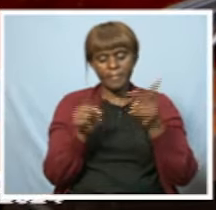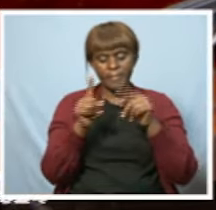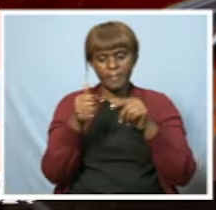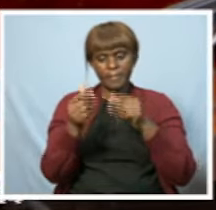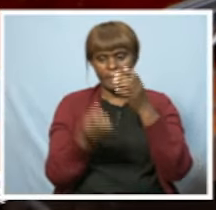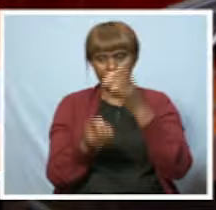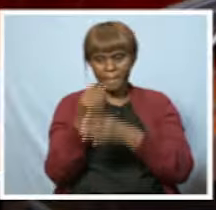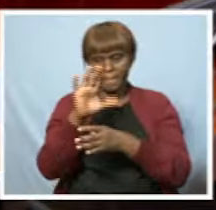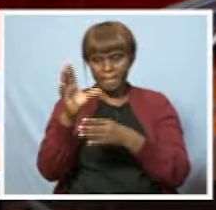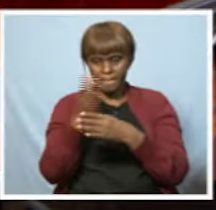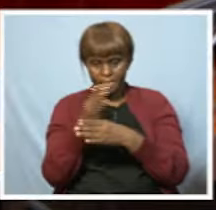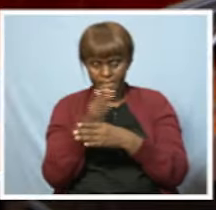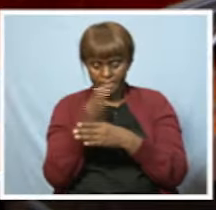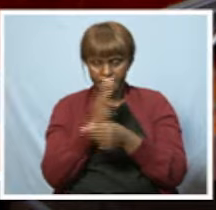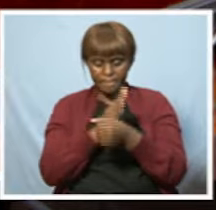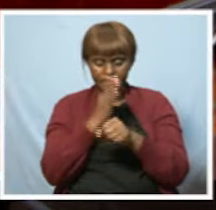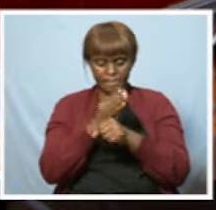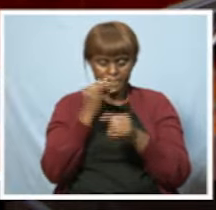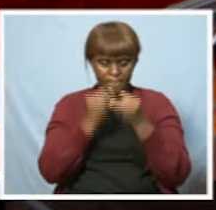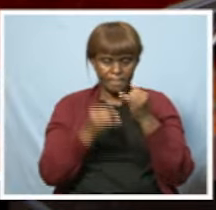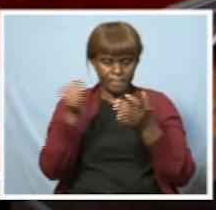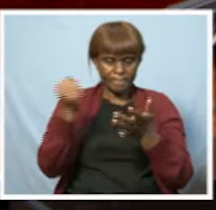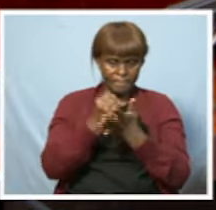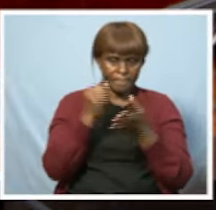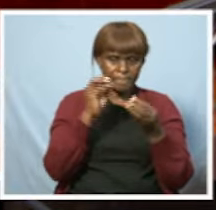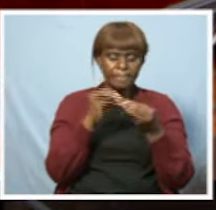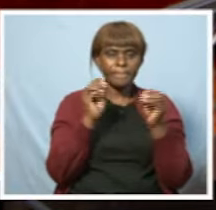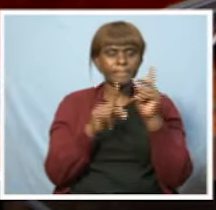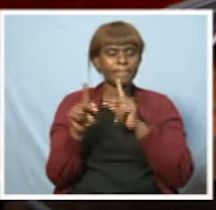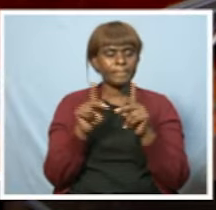they grow, then they employ more people.